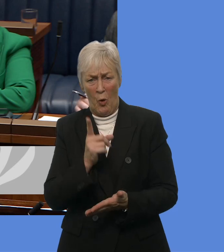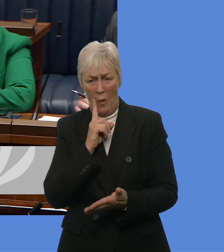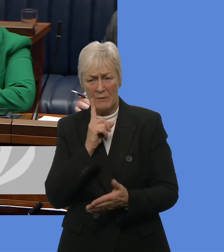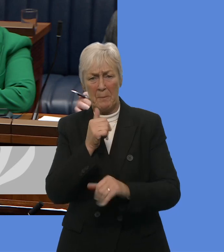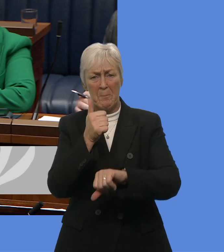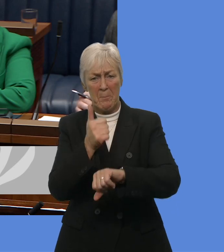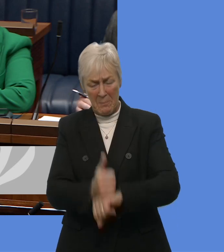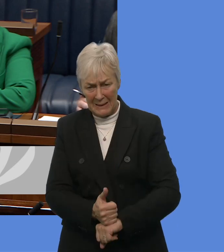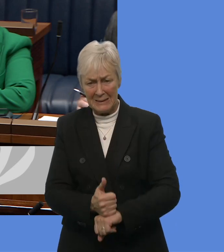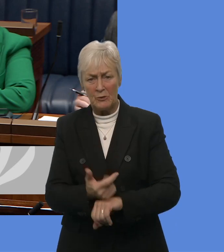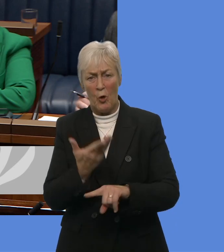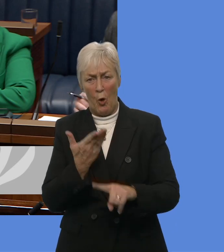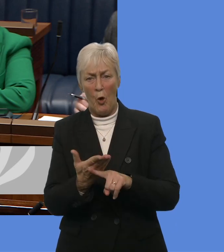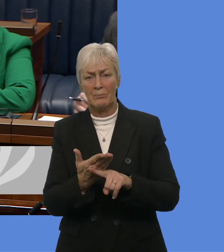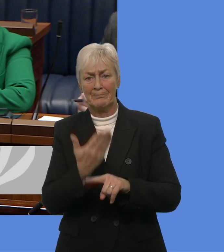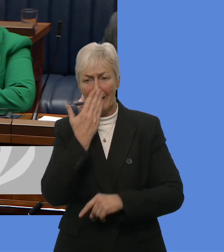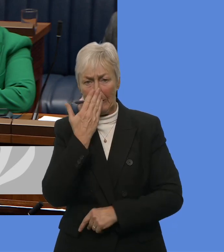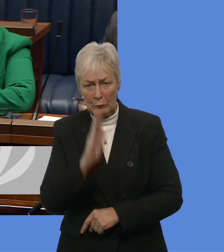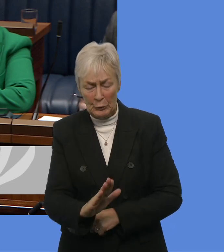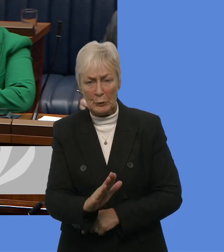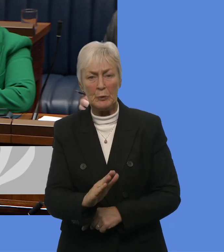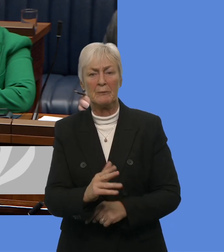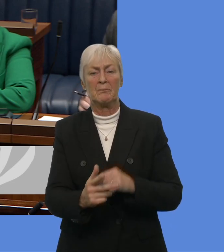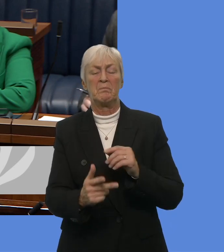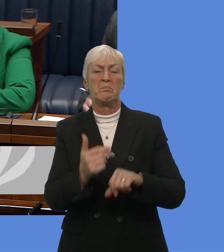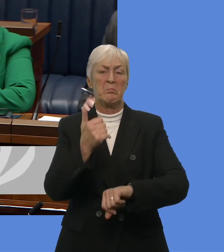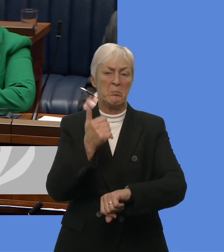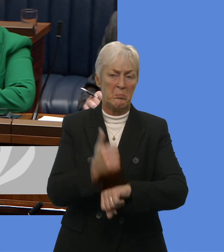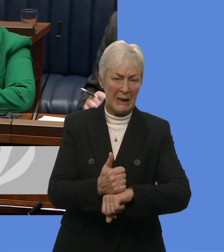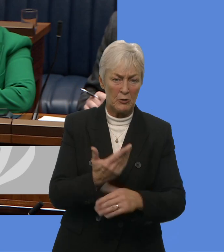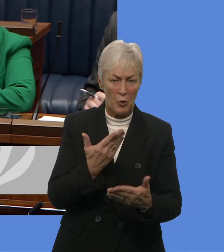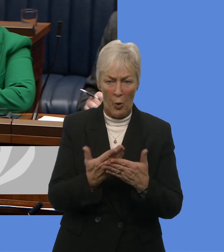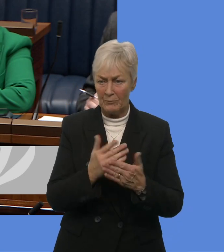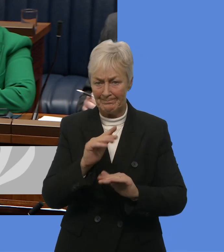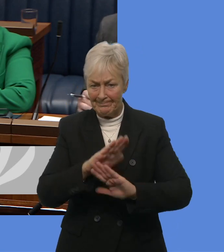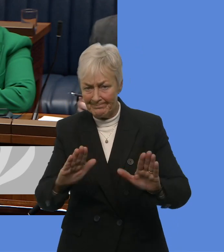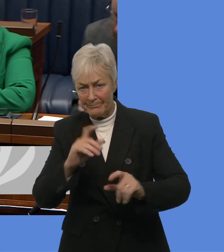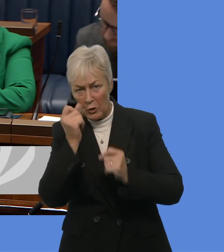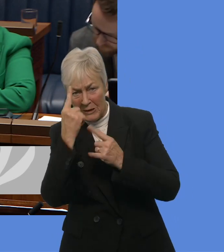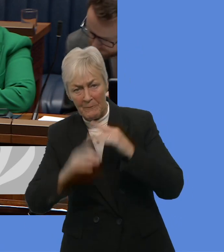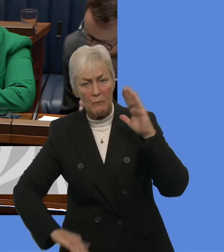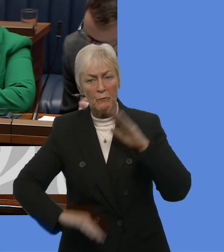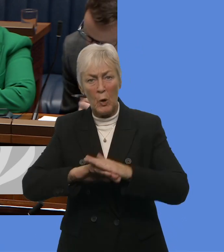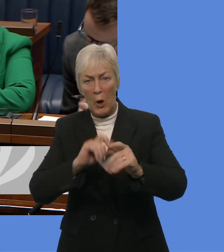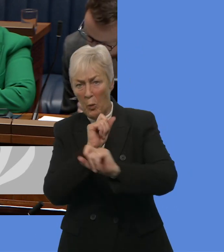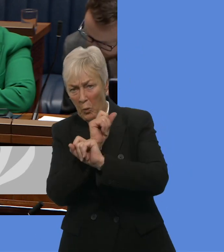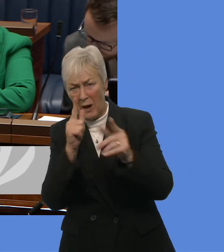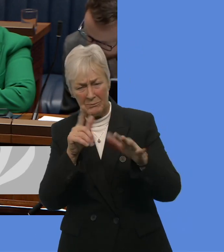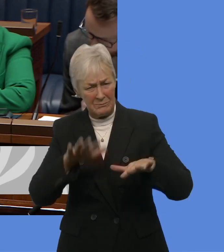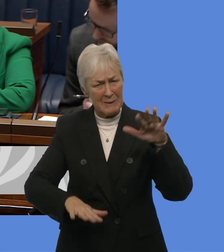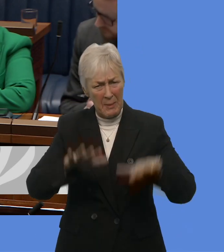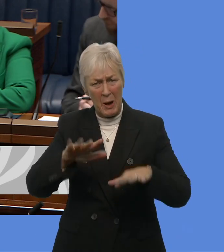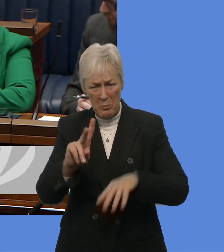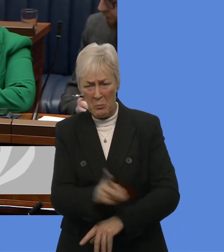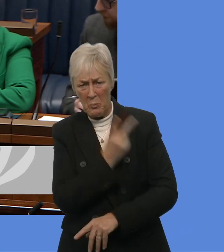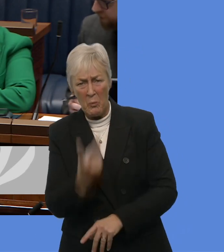on prejudice, they're based on bias, they're based on a lack of understanding. There are many, many similarities, but there are also a